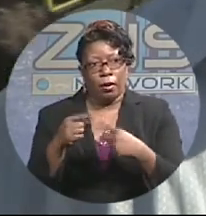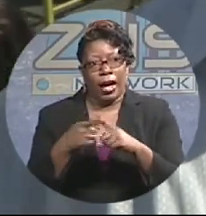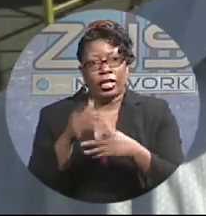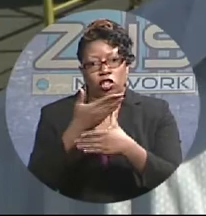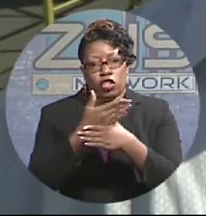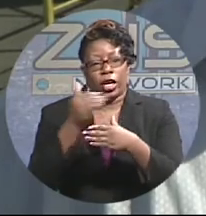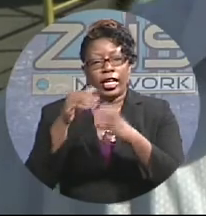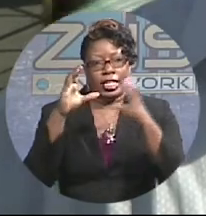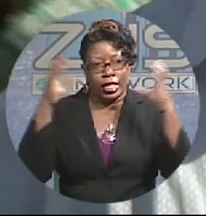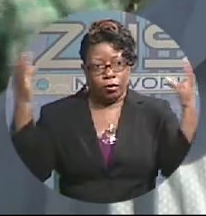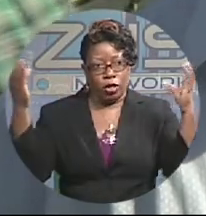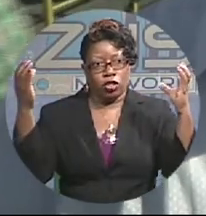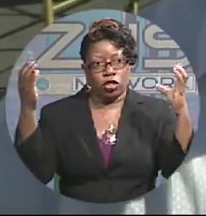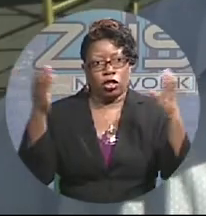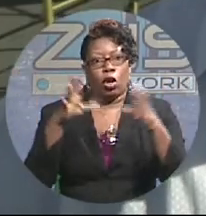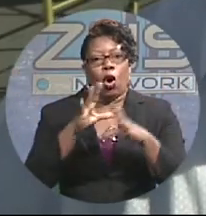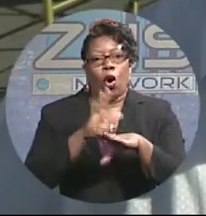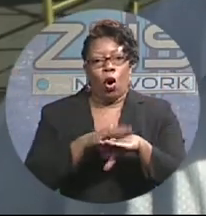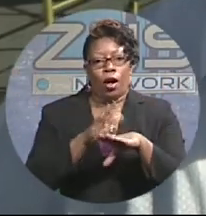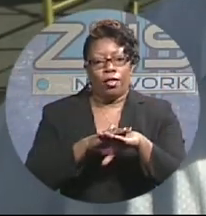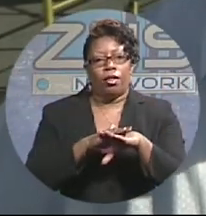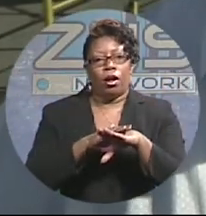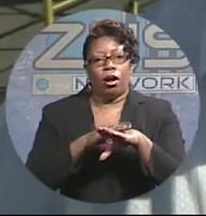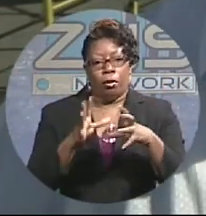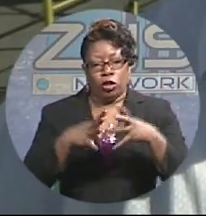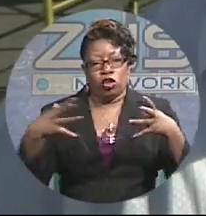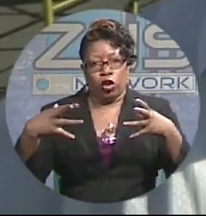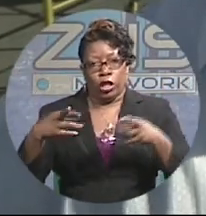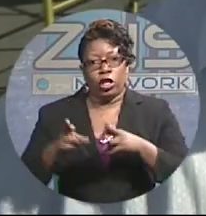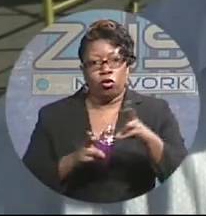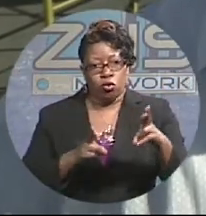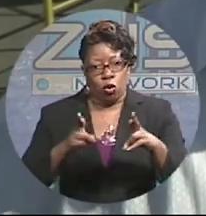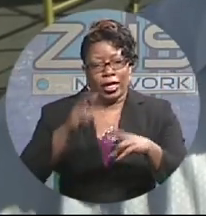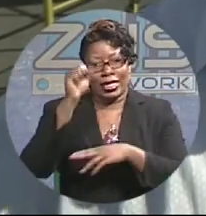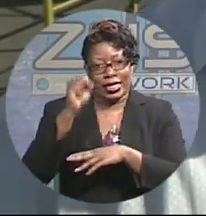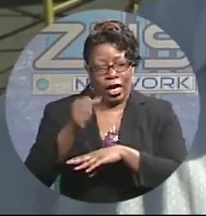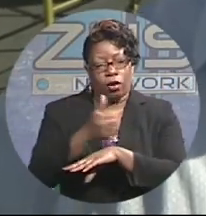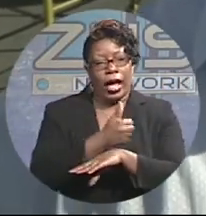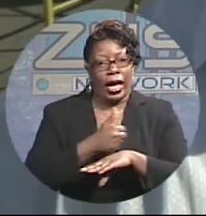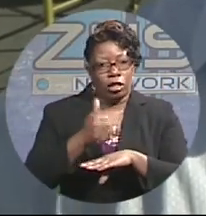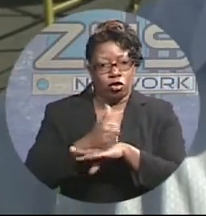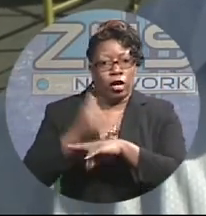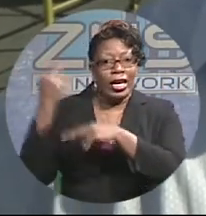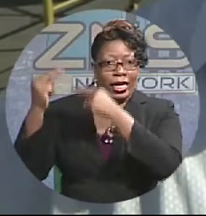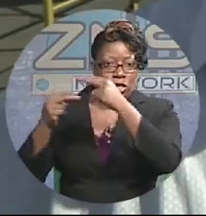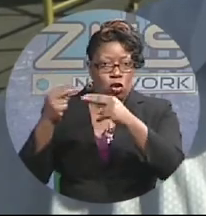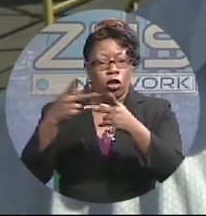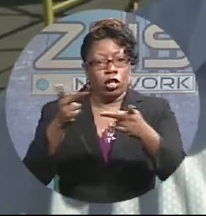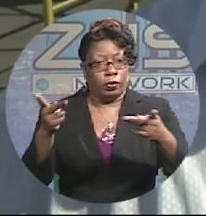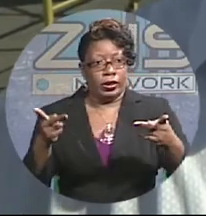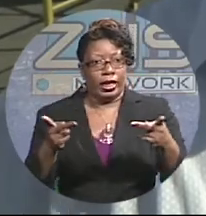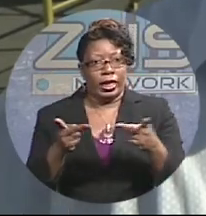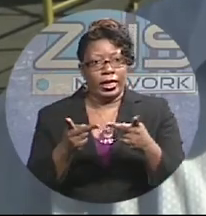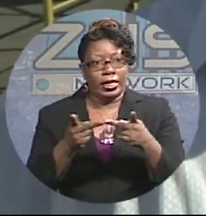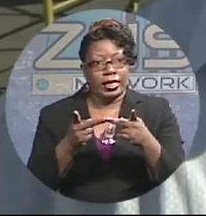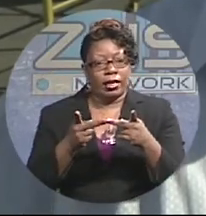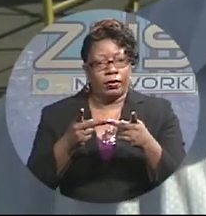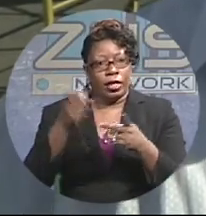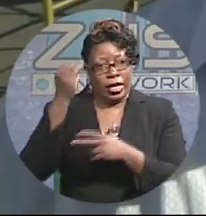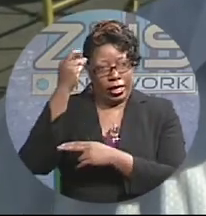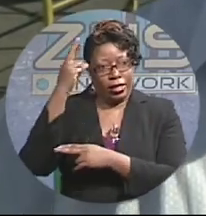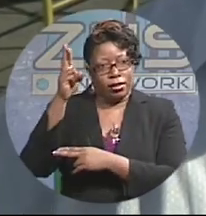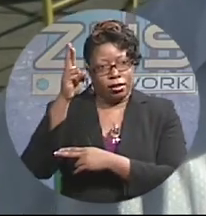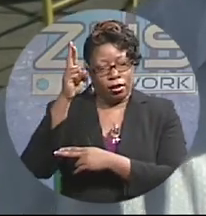the celebration on majority rule for a celebration in South Andrews, a historic place, Sir Lyndon